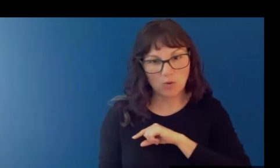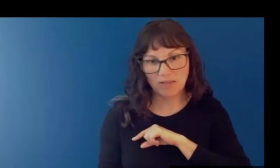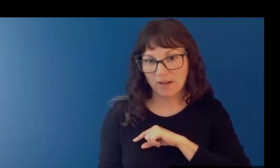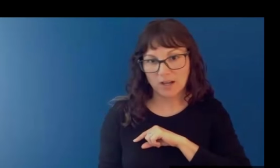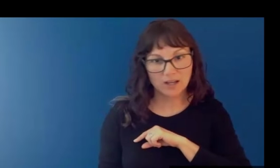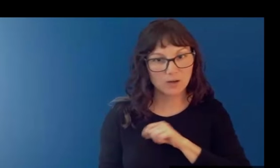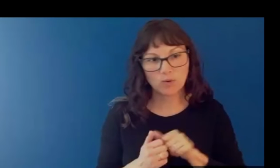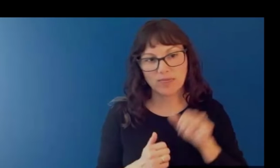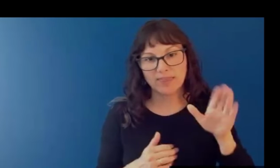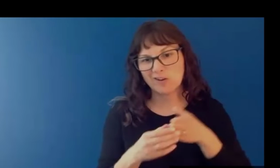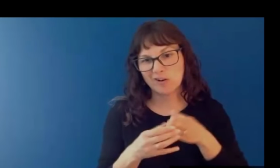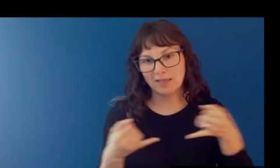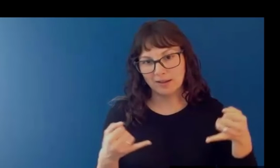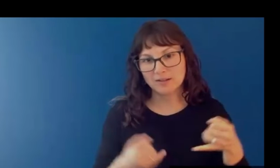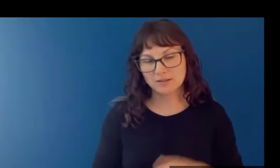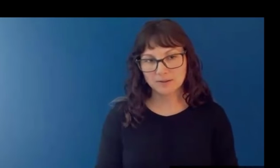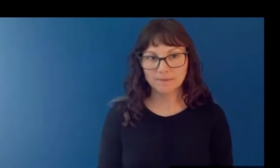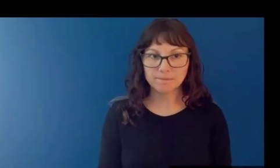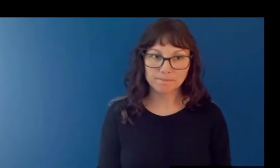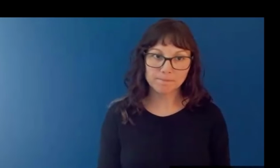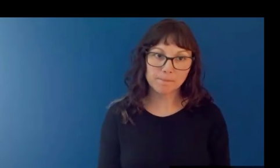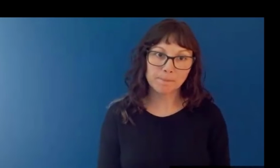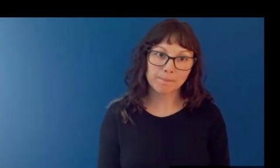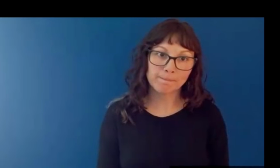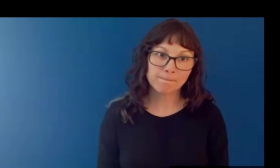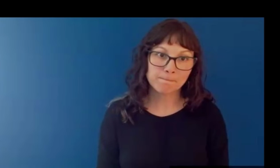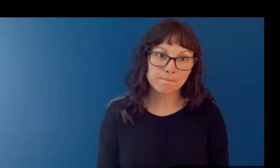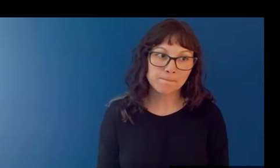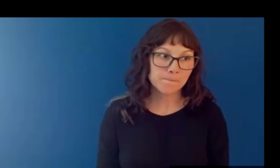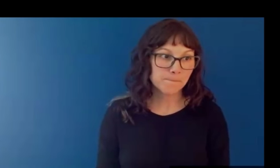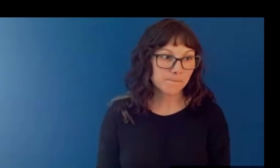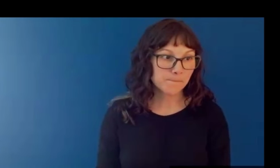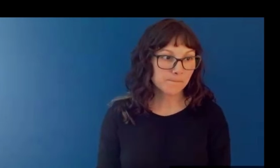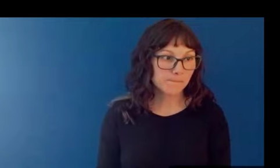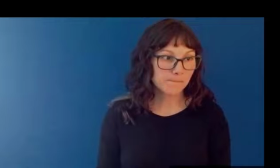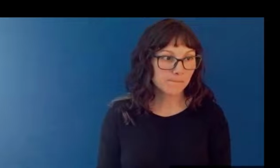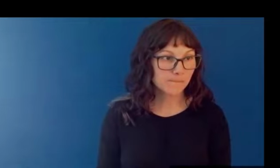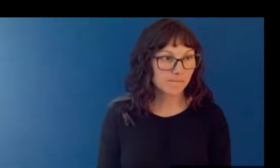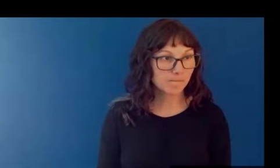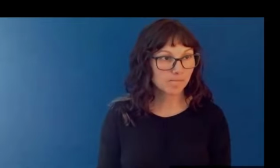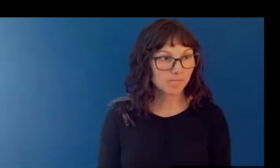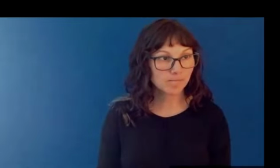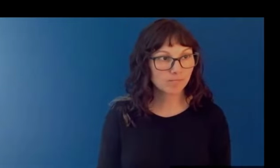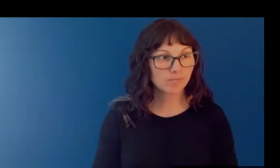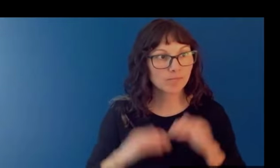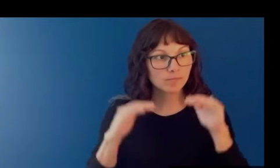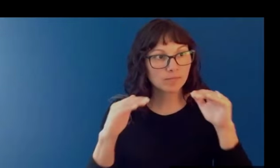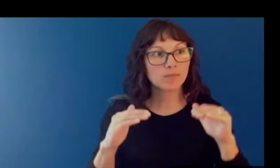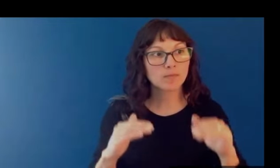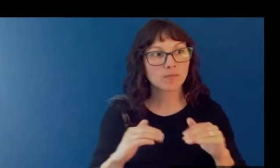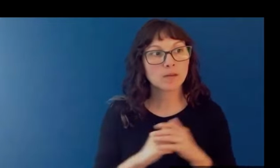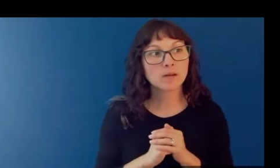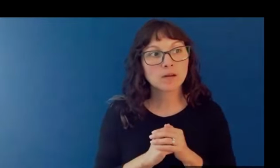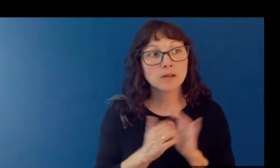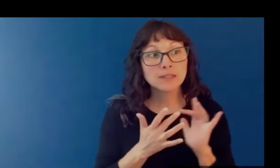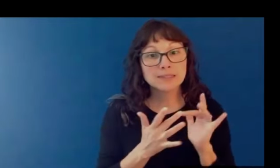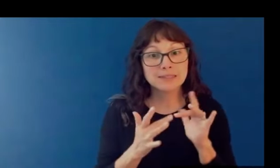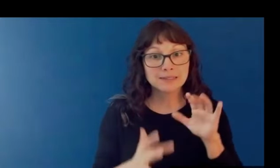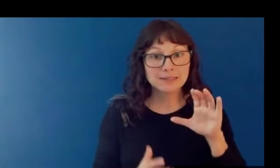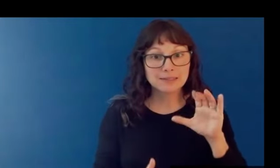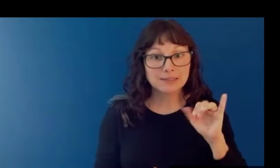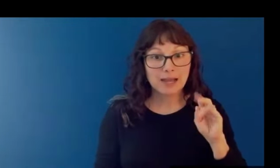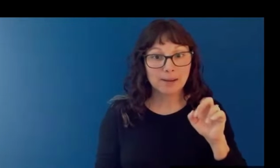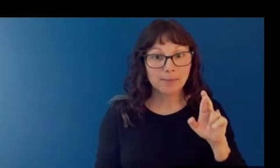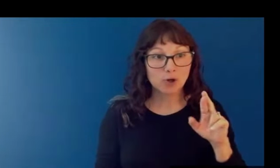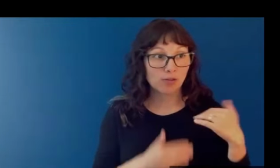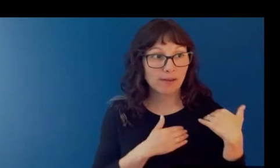under their guidelines. Next question, does cyber